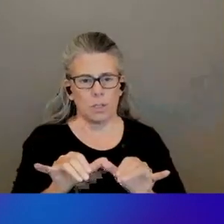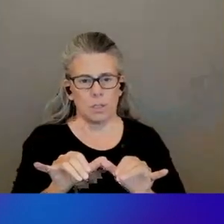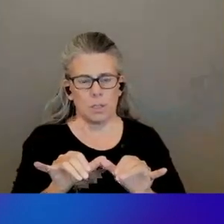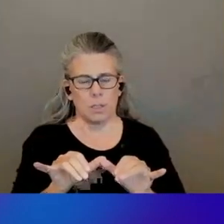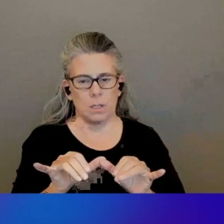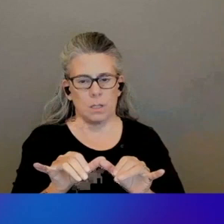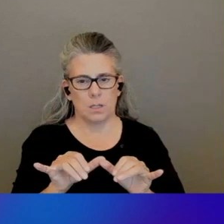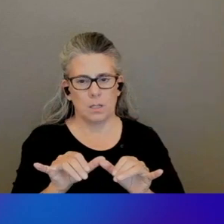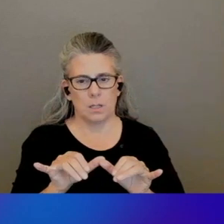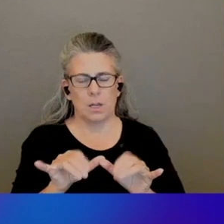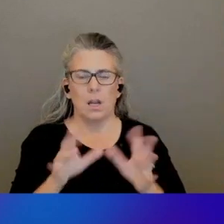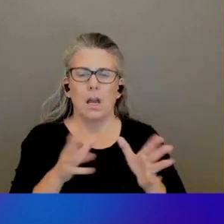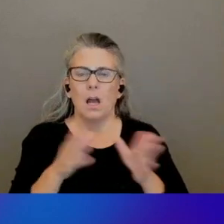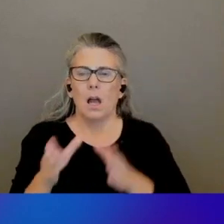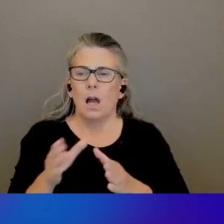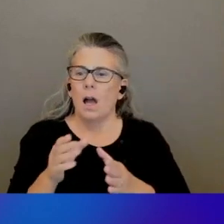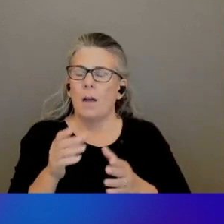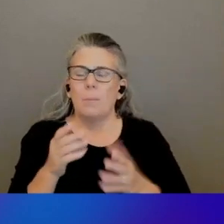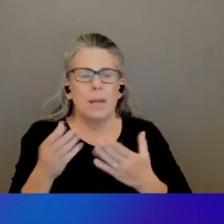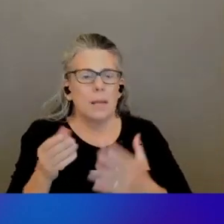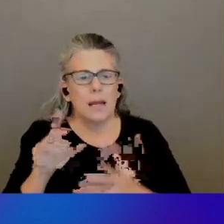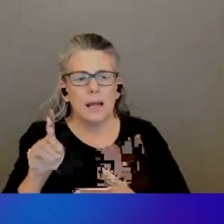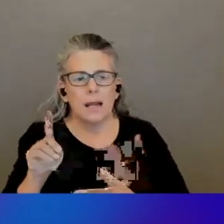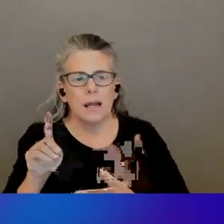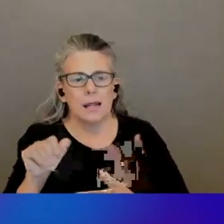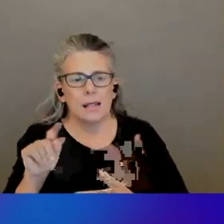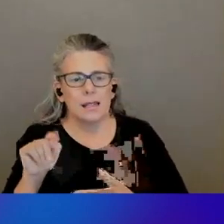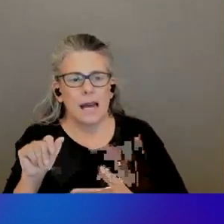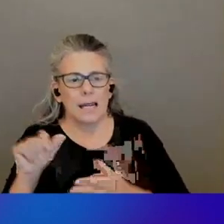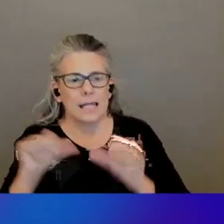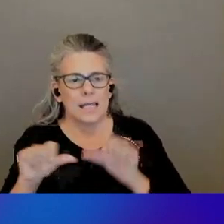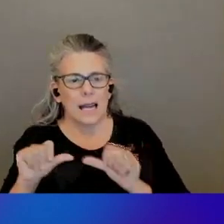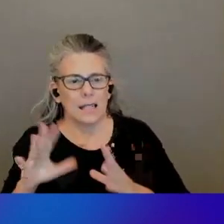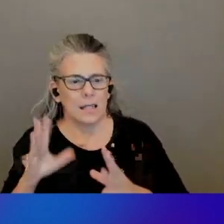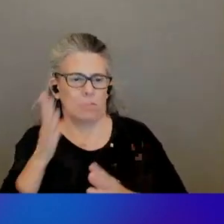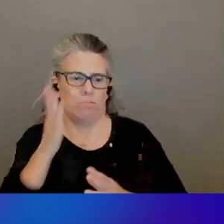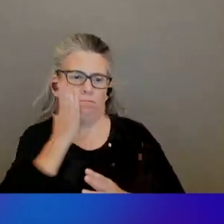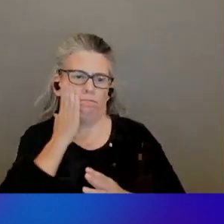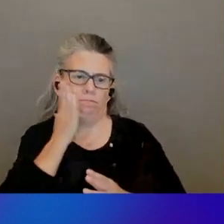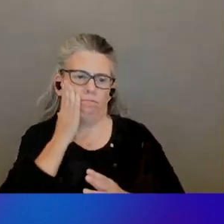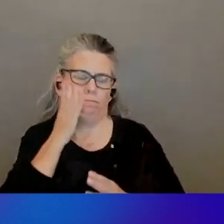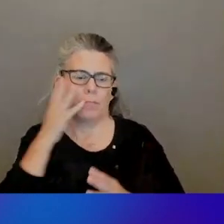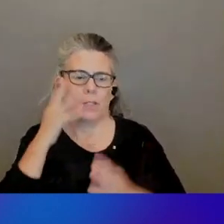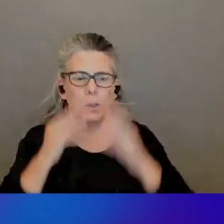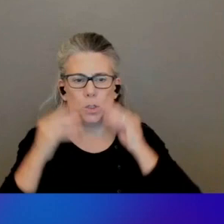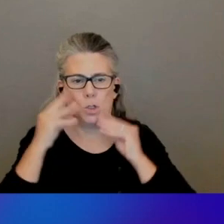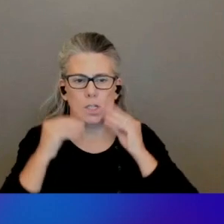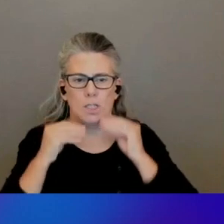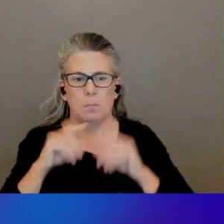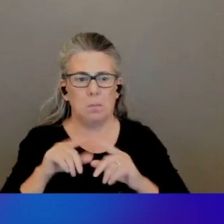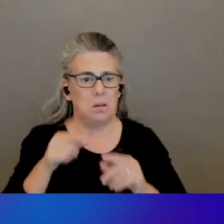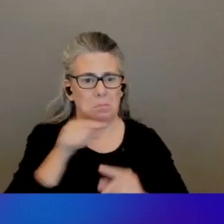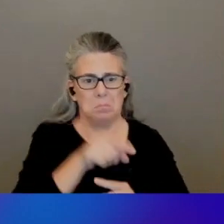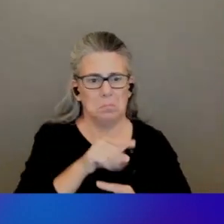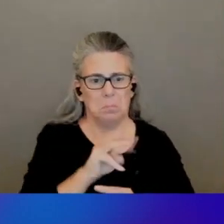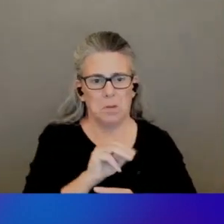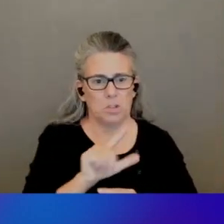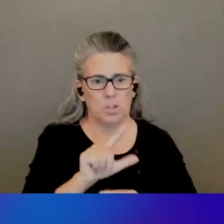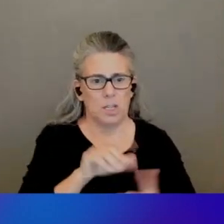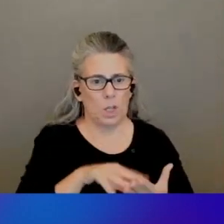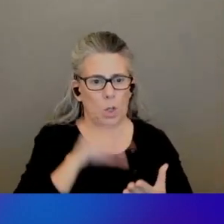maybe a data scientist is familiar with, right? Accuracy, precision, recall, right, basic data for every model.